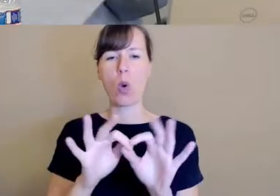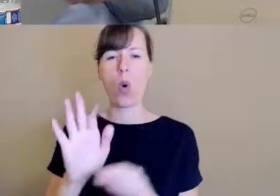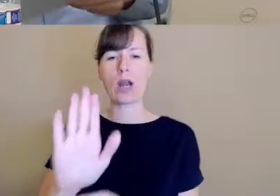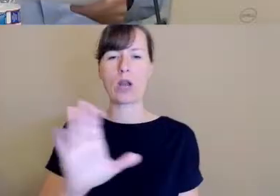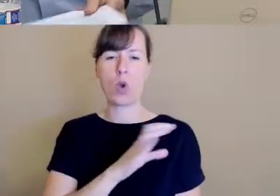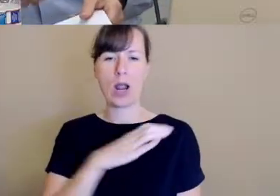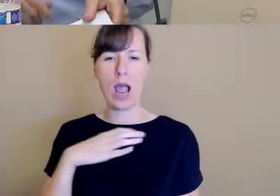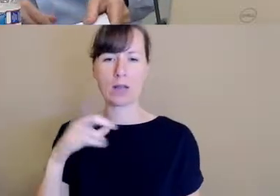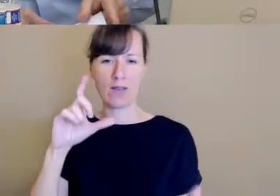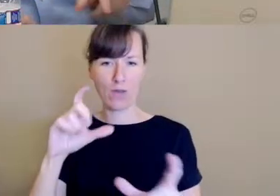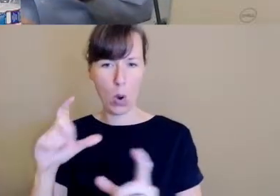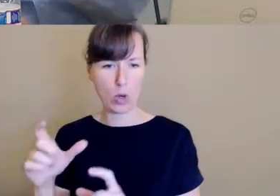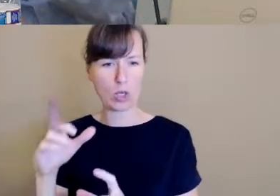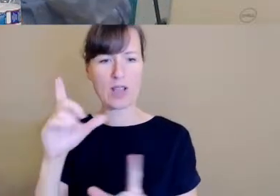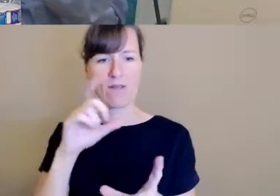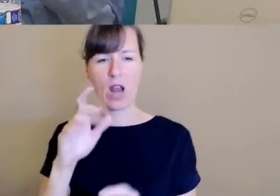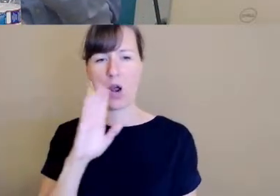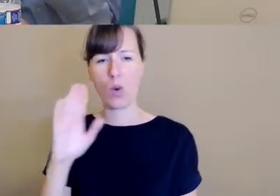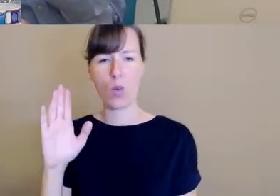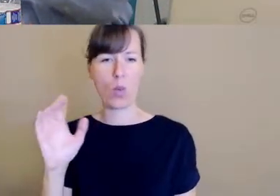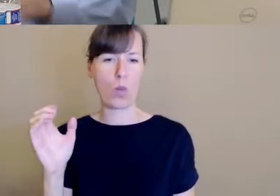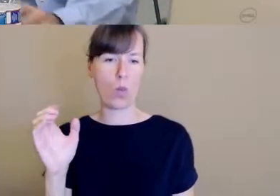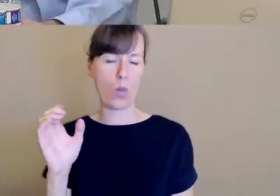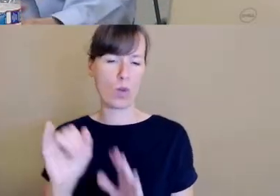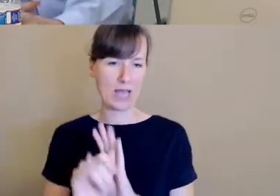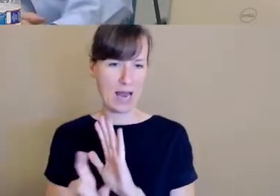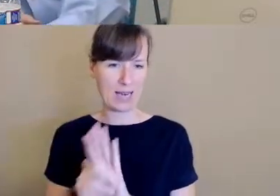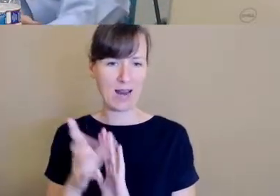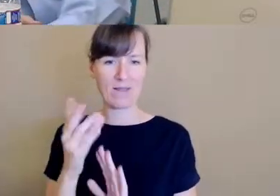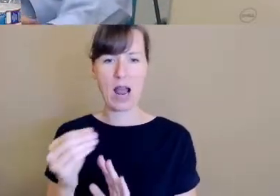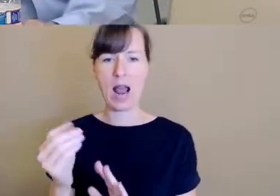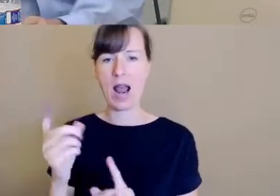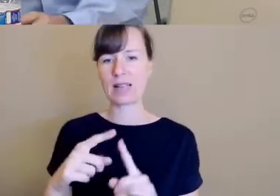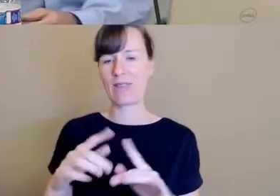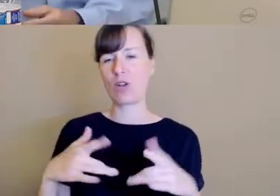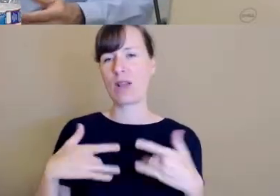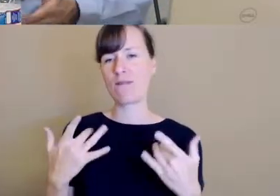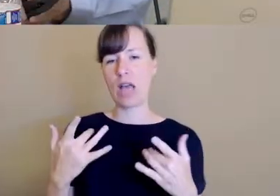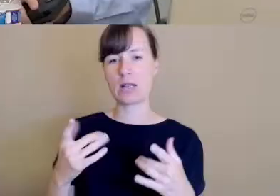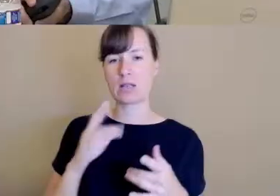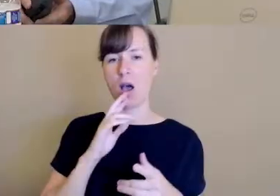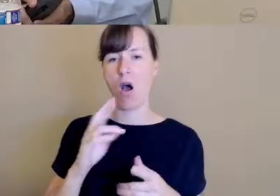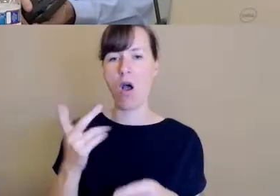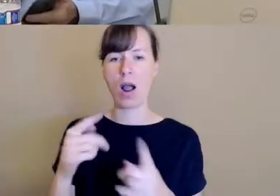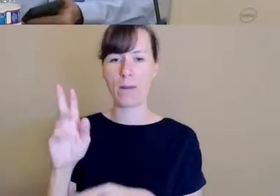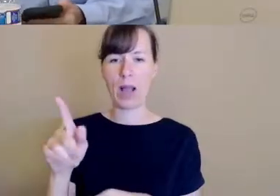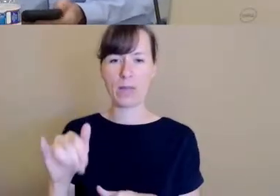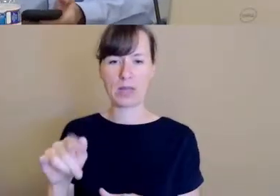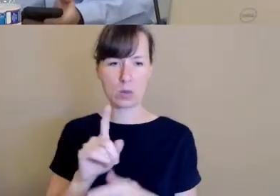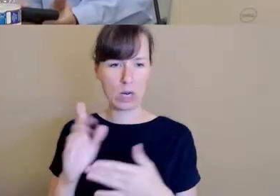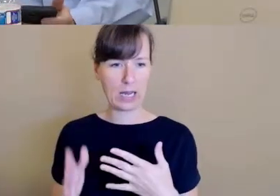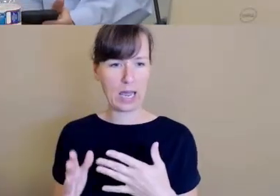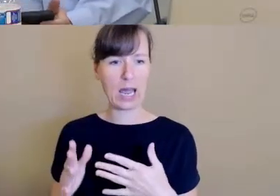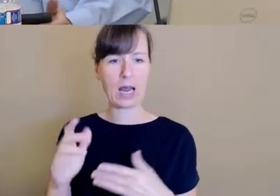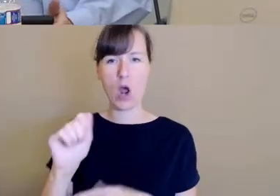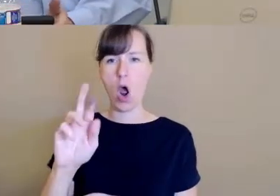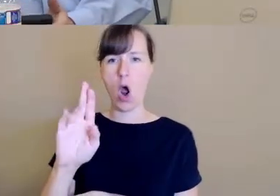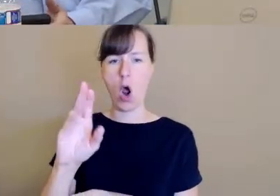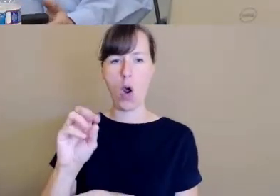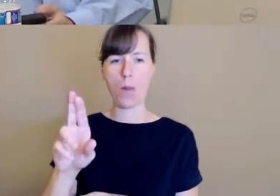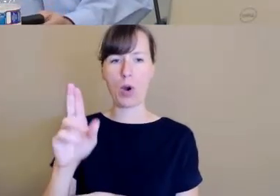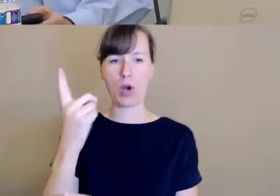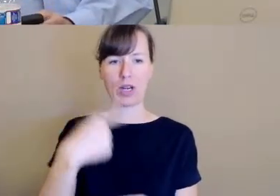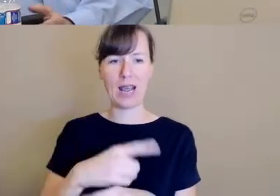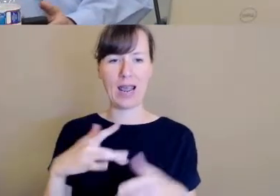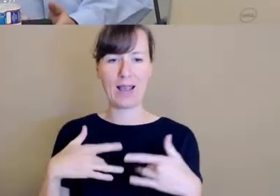that and assisting. We welcome anyone to come out that is interested in participating. There's also a large funeral event